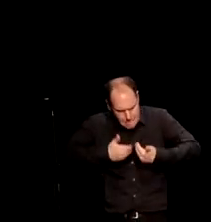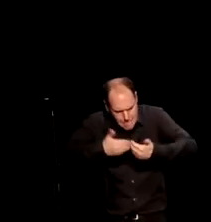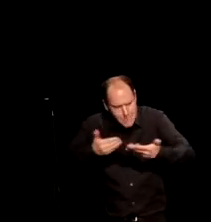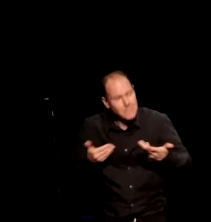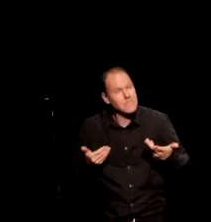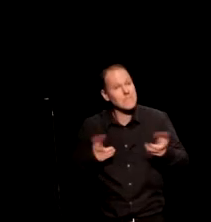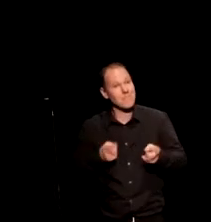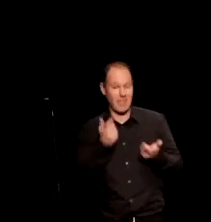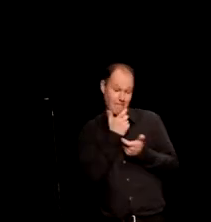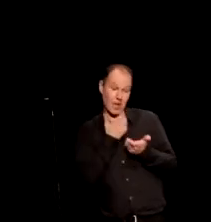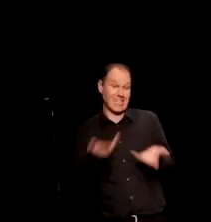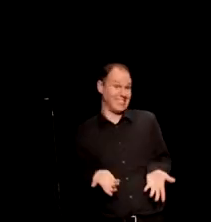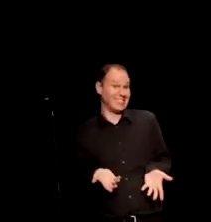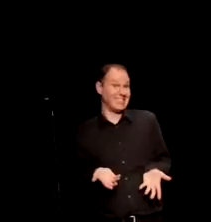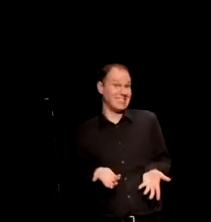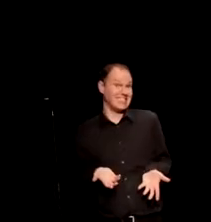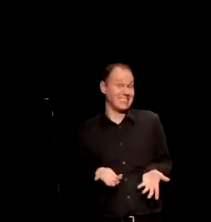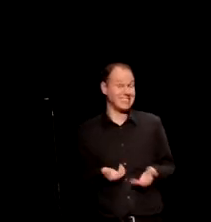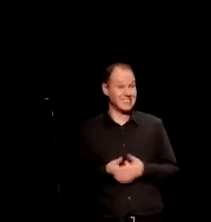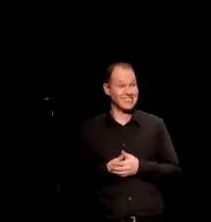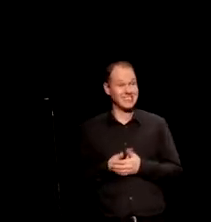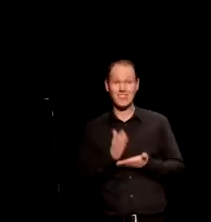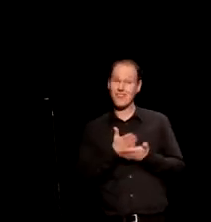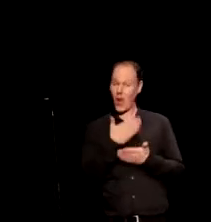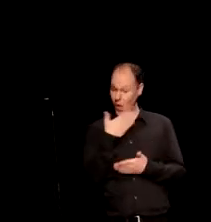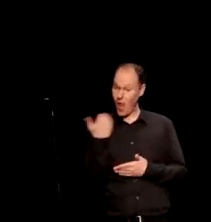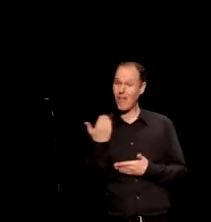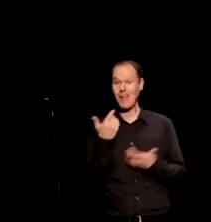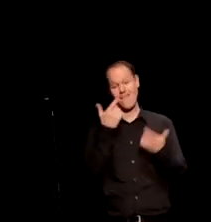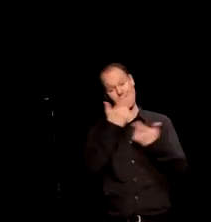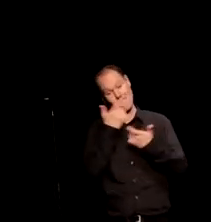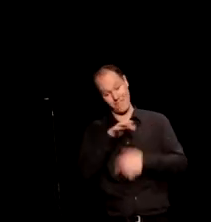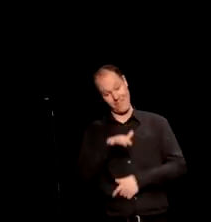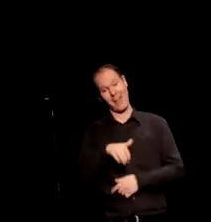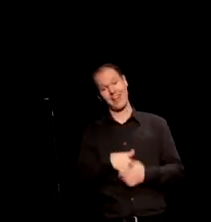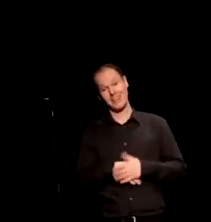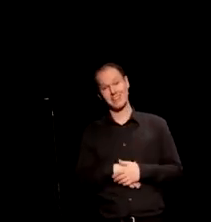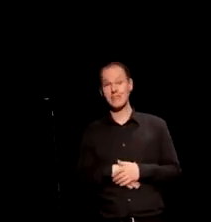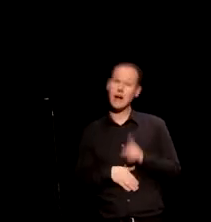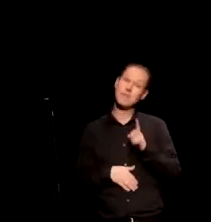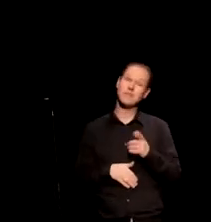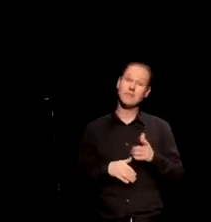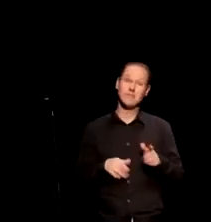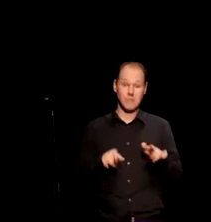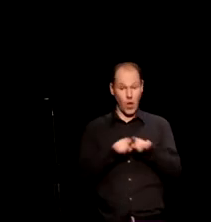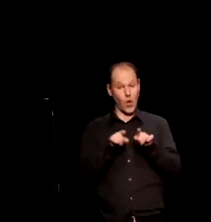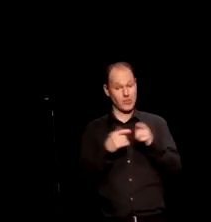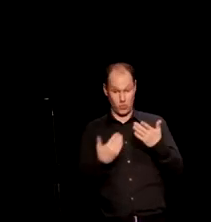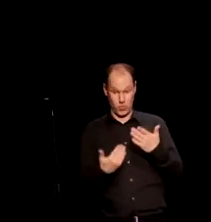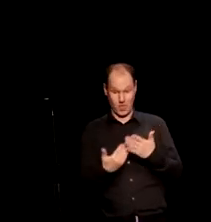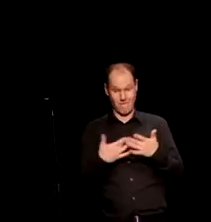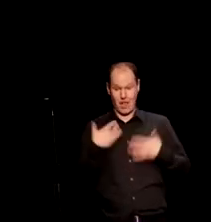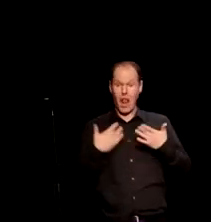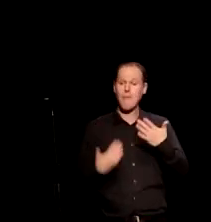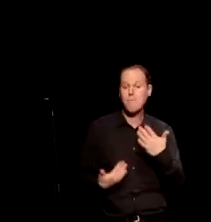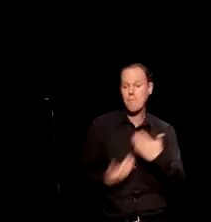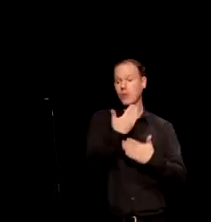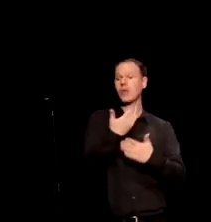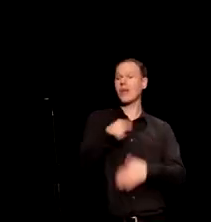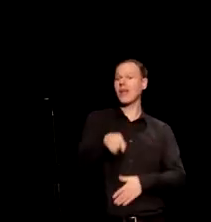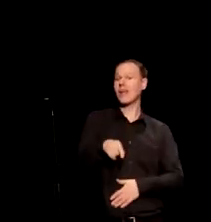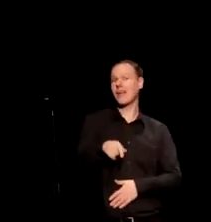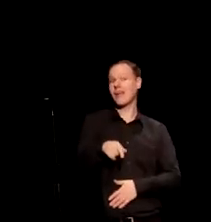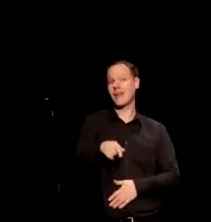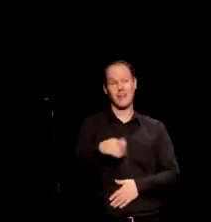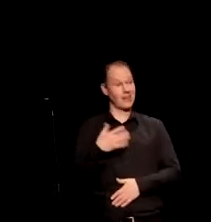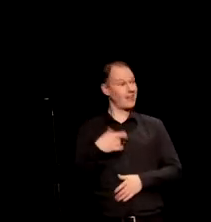And it's funny. There's like some real lovely moments of humour in there. But yeah, just the modernness of it feels, it genuinely feels